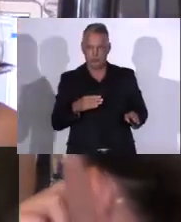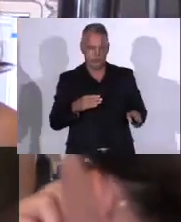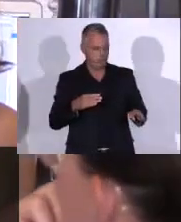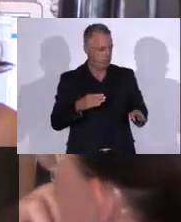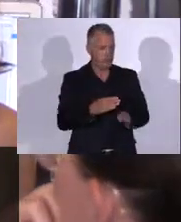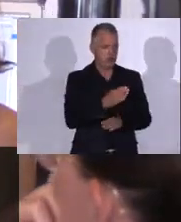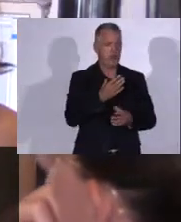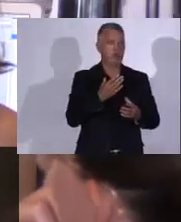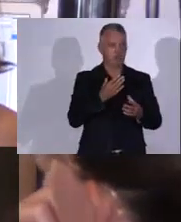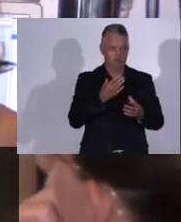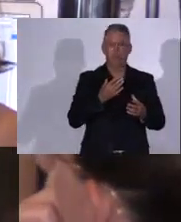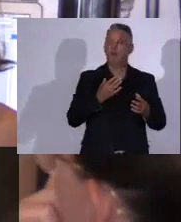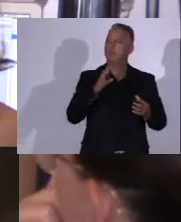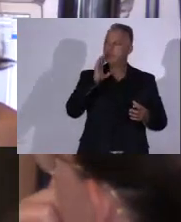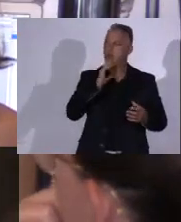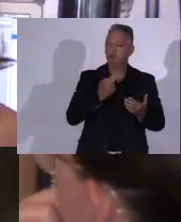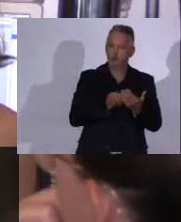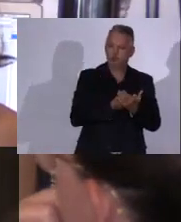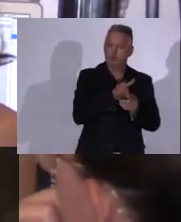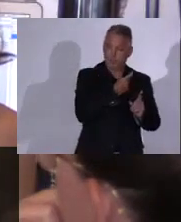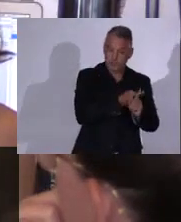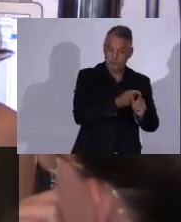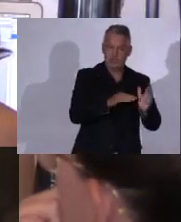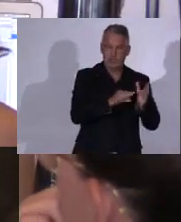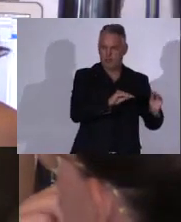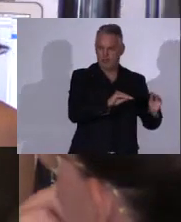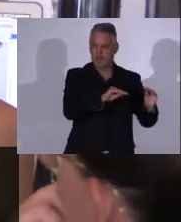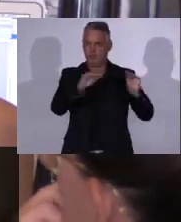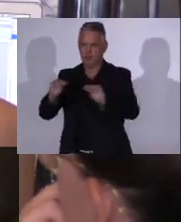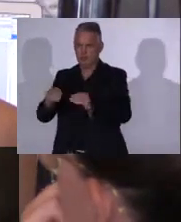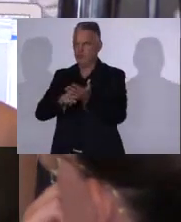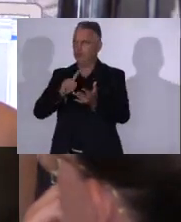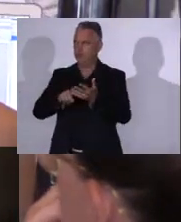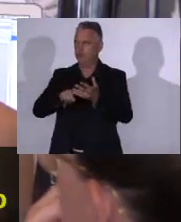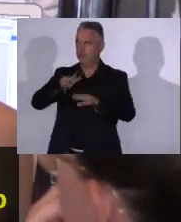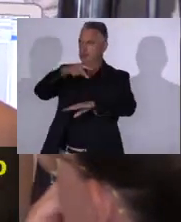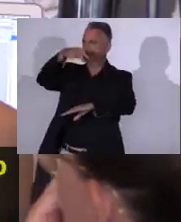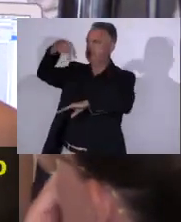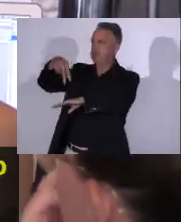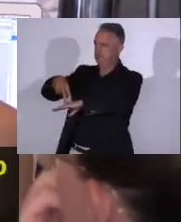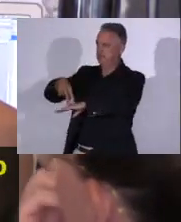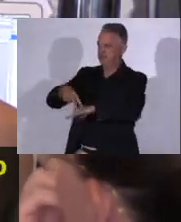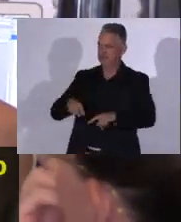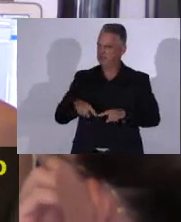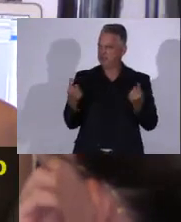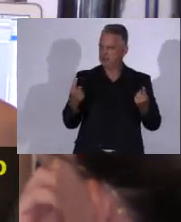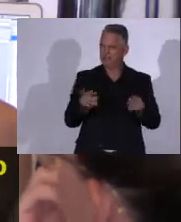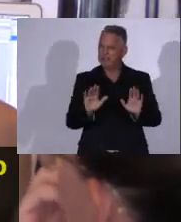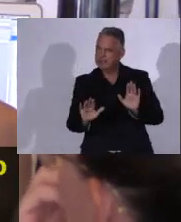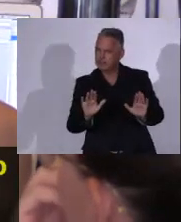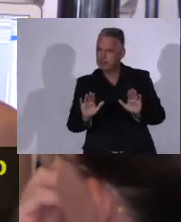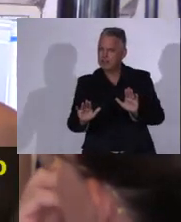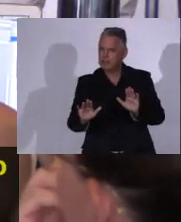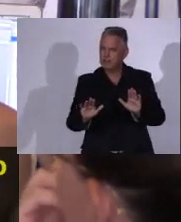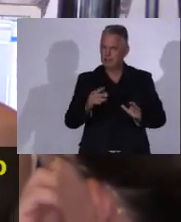gymnastics facilities around, how close are the soup bands to the gymnastic facilities, and is there an opportunity, if they're not within